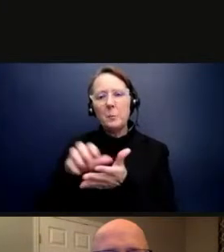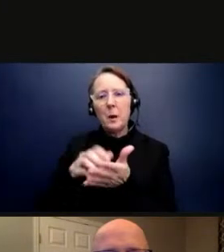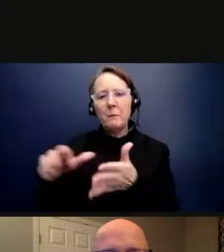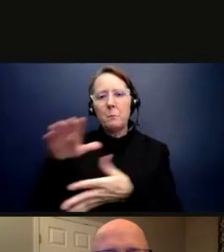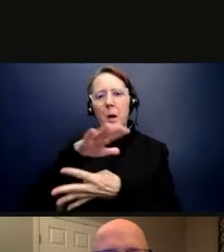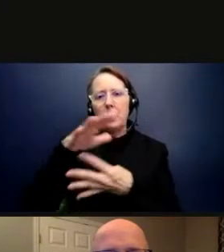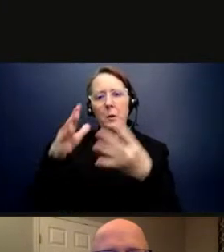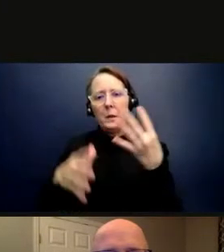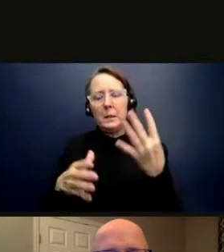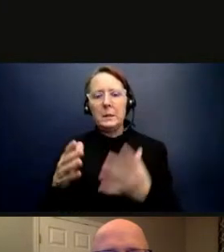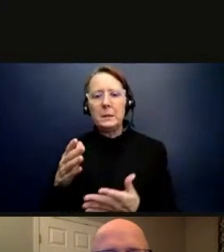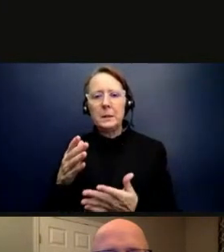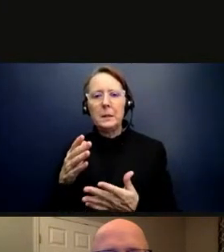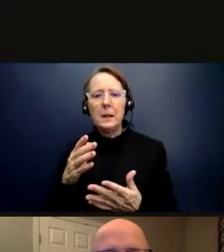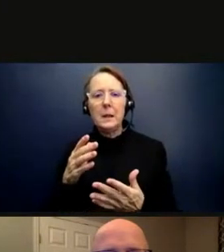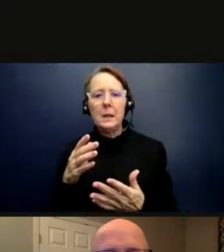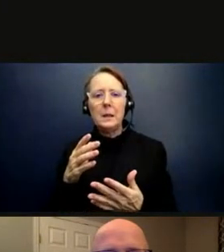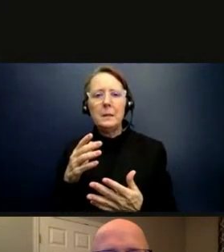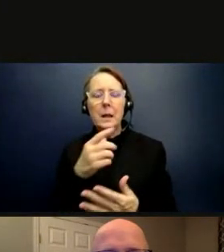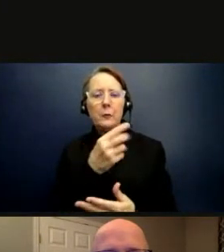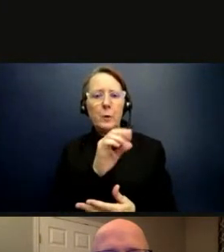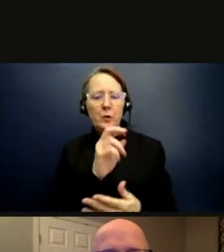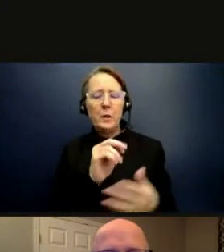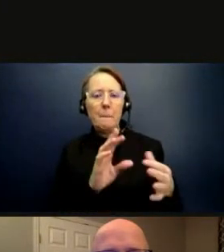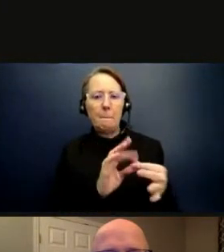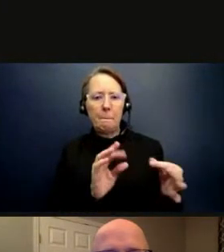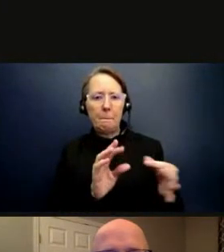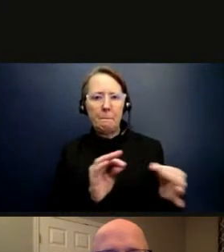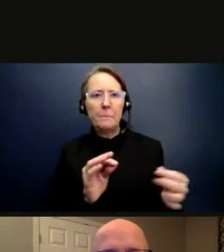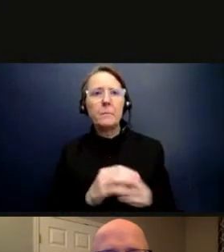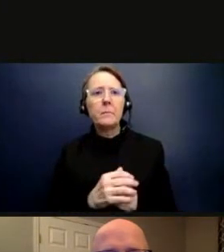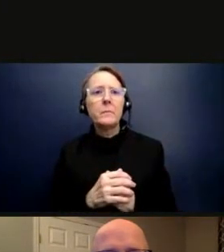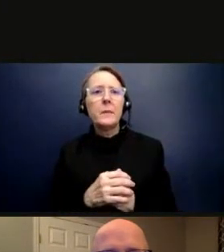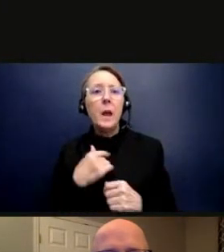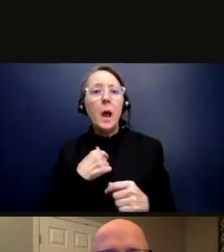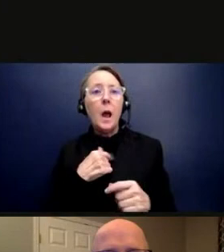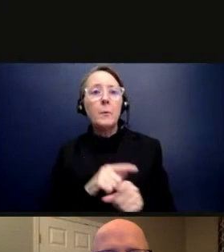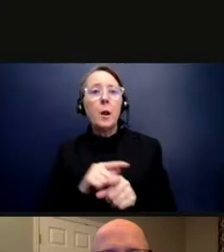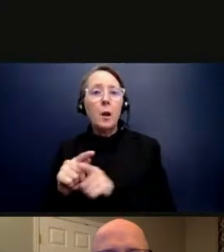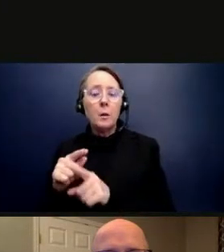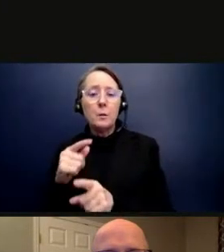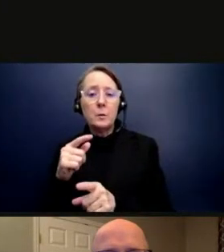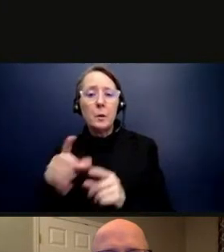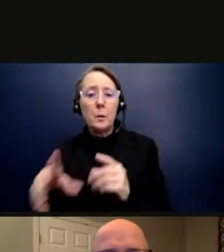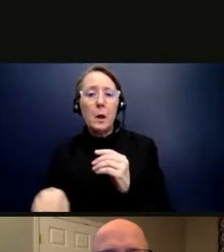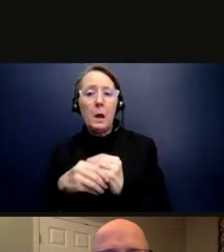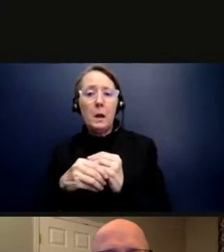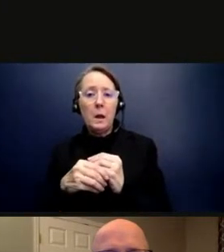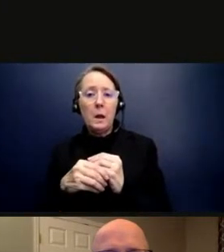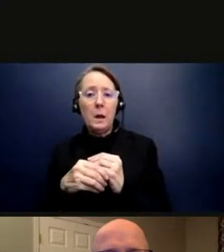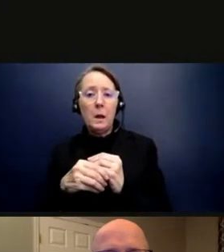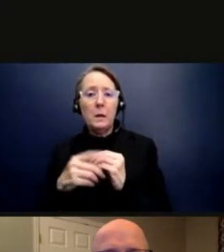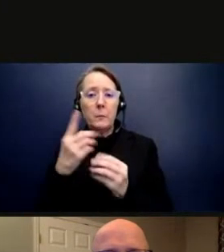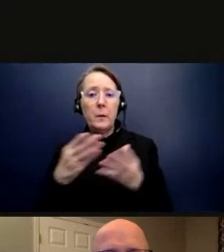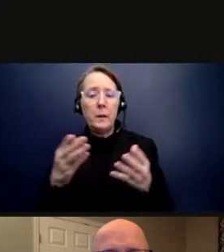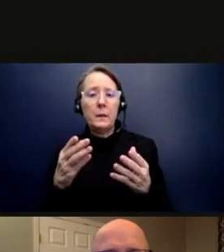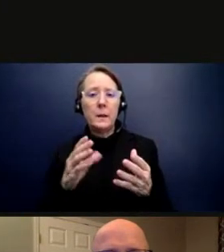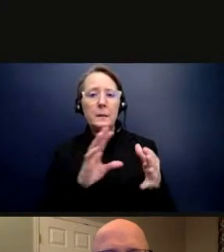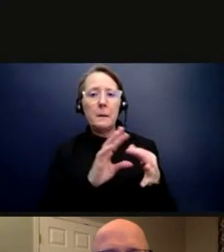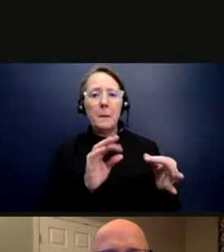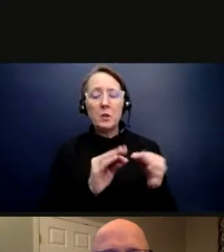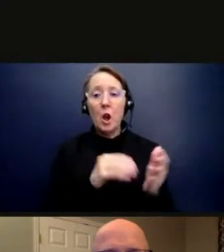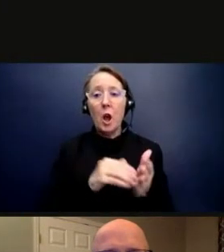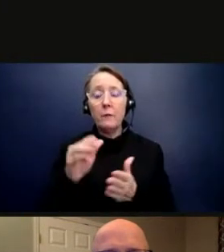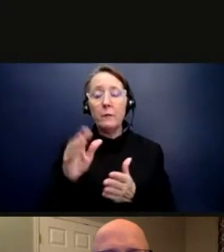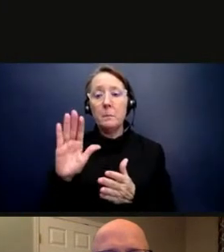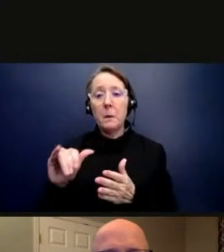laid out by Gretchen Bennett. I would also say that one thing that has been raised a lot by the people in the